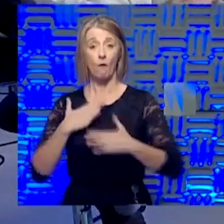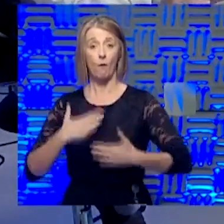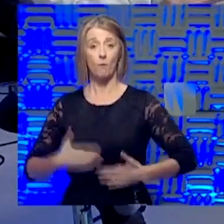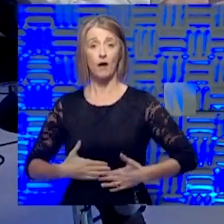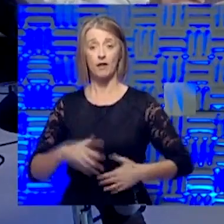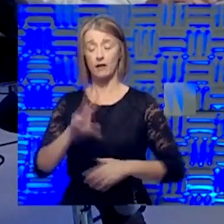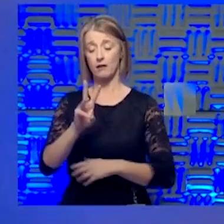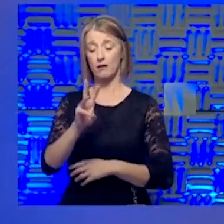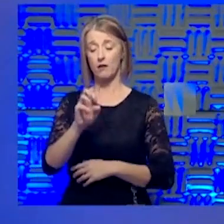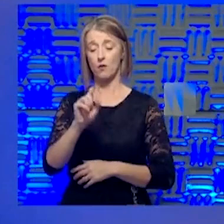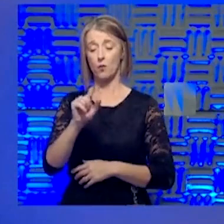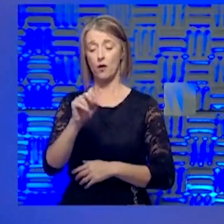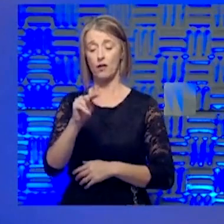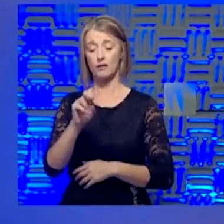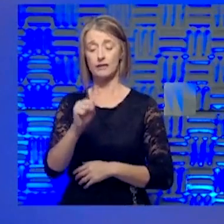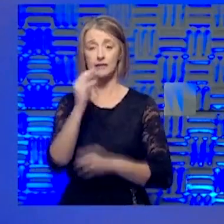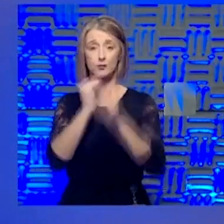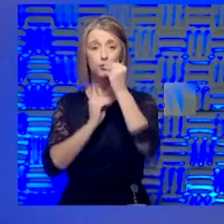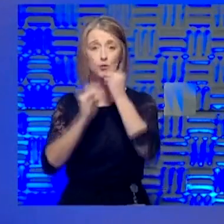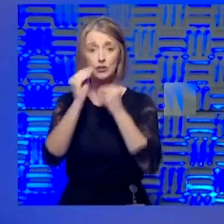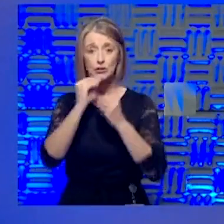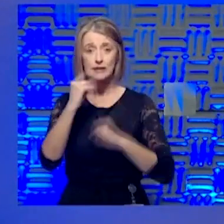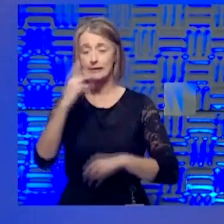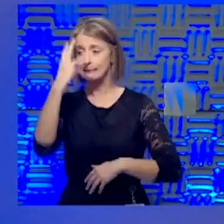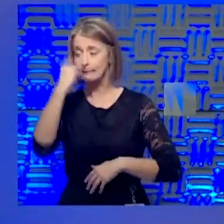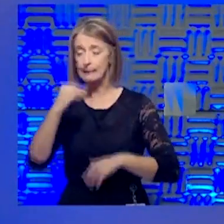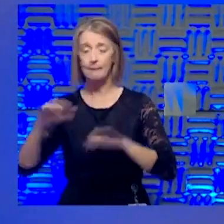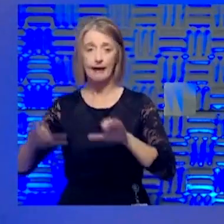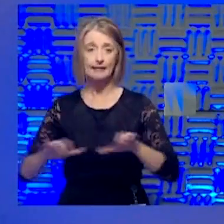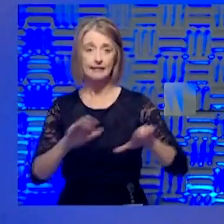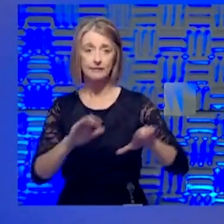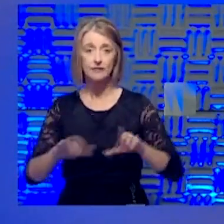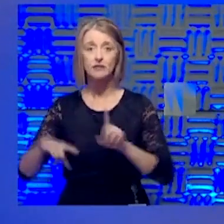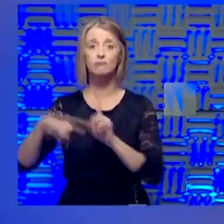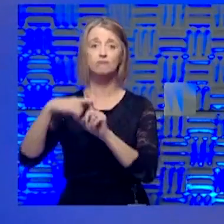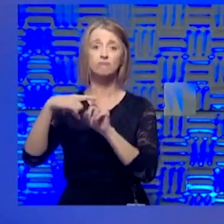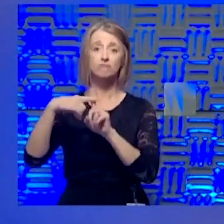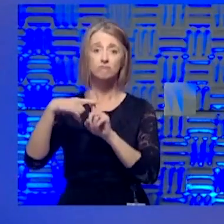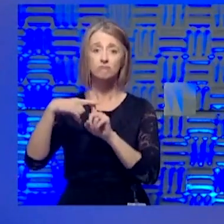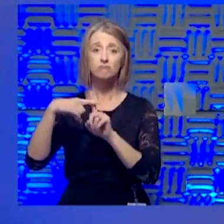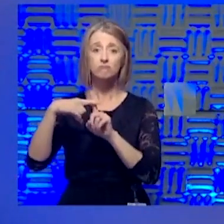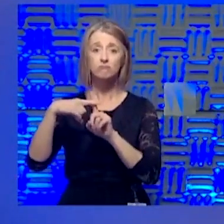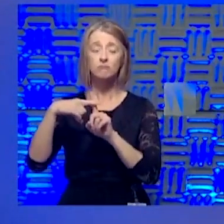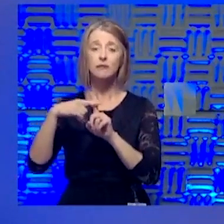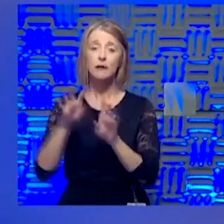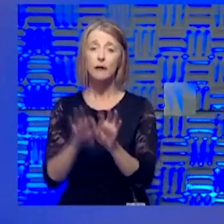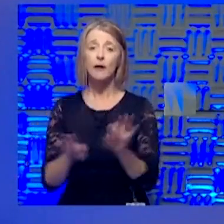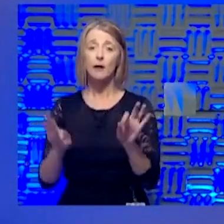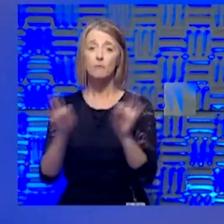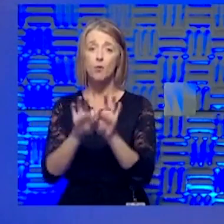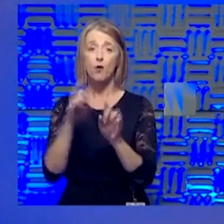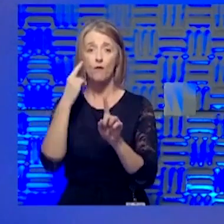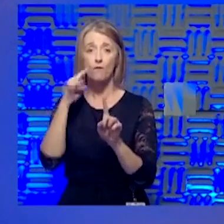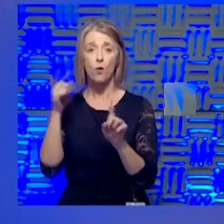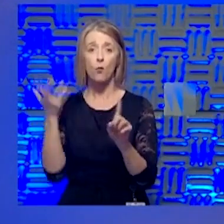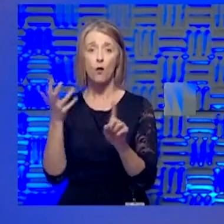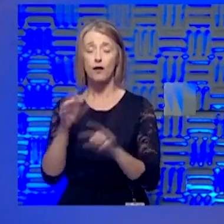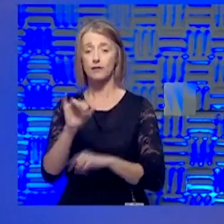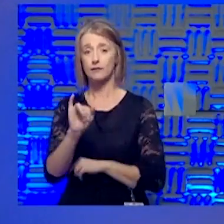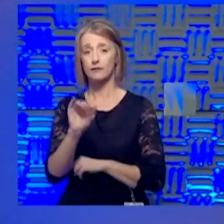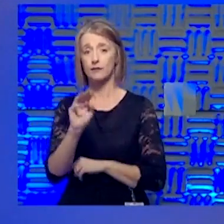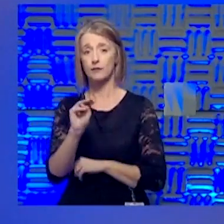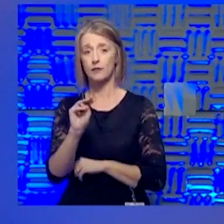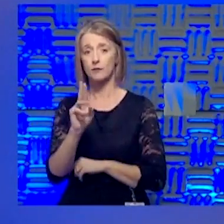certainly nutrition and sleep is very good. Activity is very good. All those things are very important for your immune system. Doing the